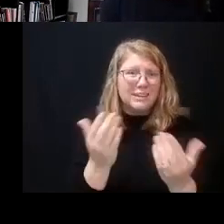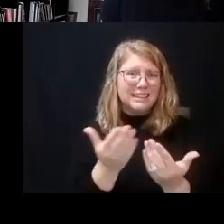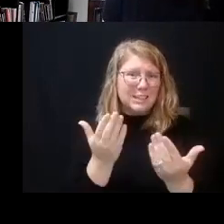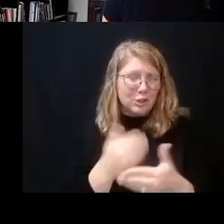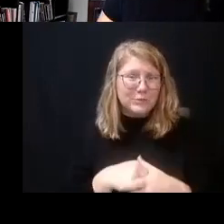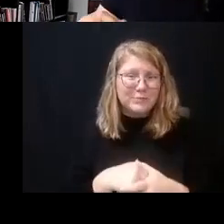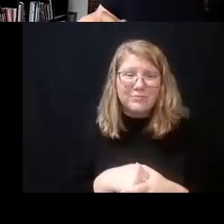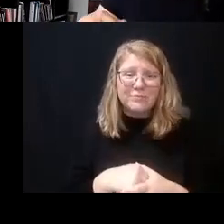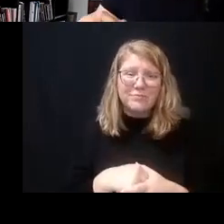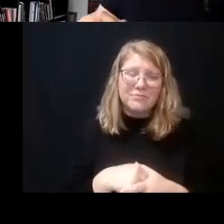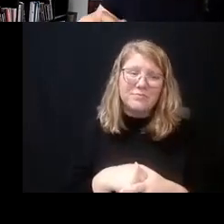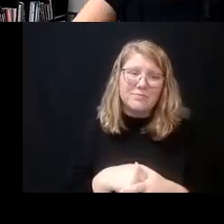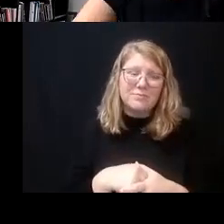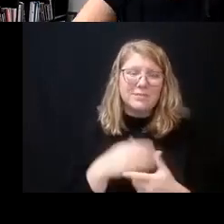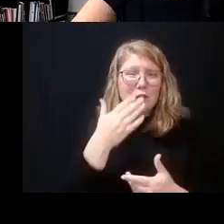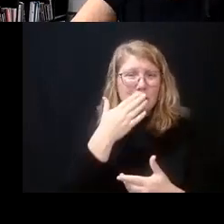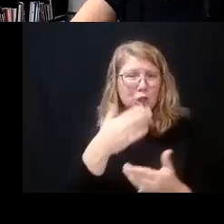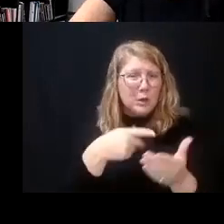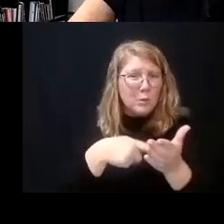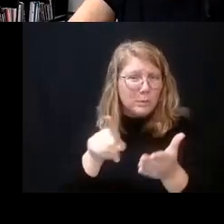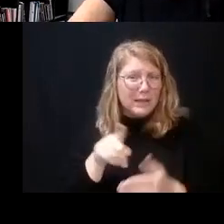and that they're well compensated.